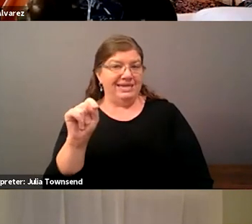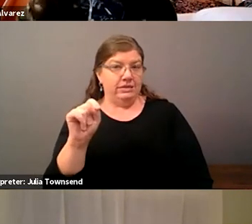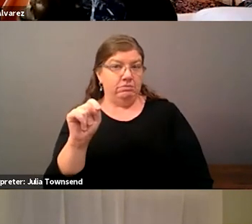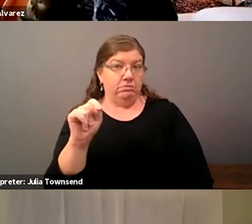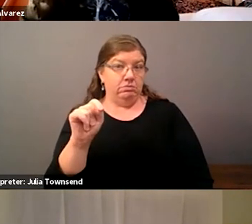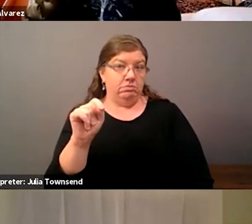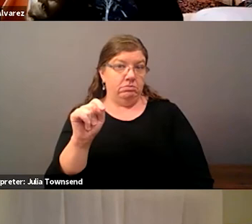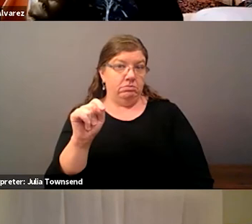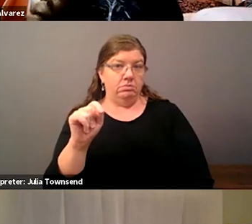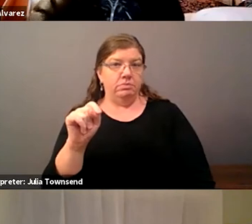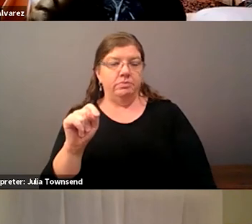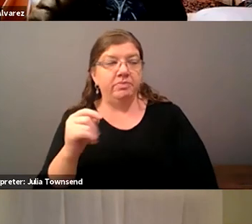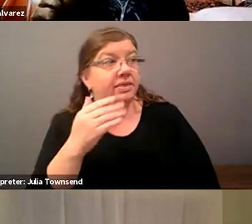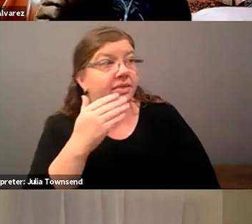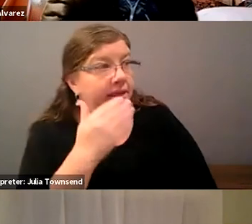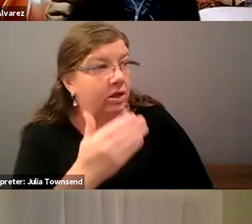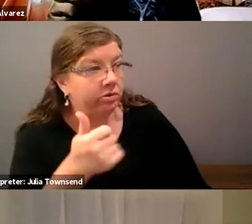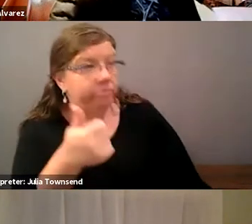thanks